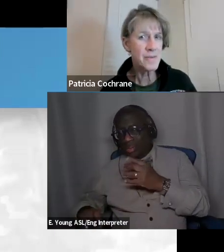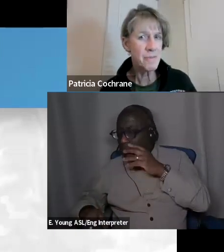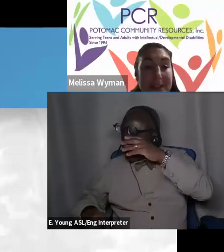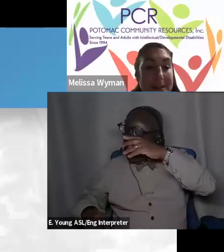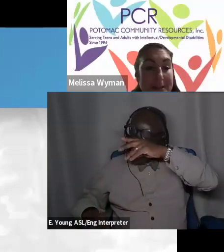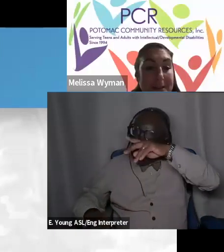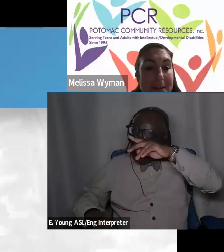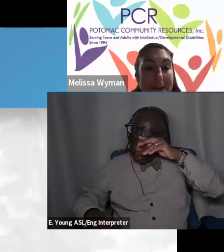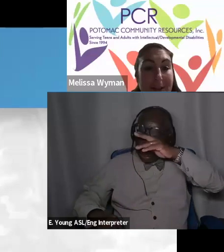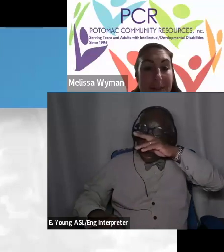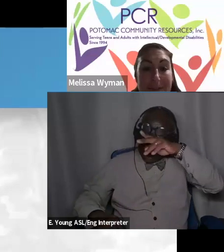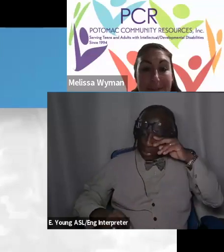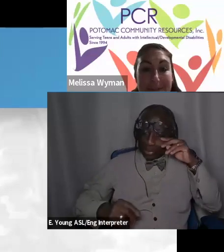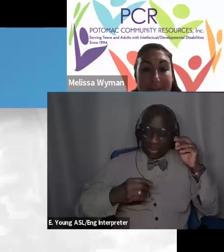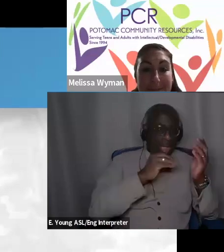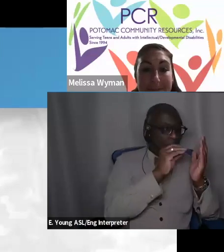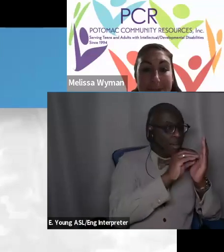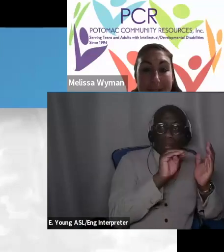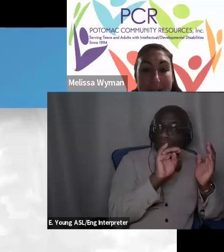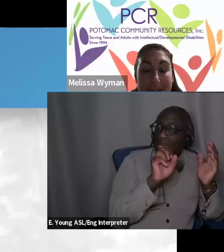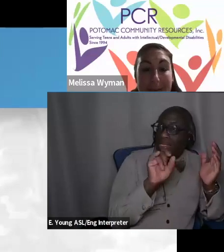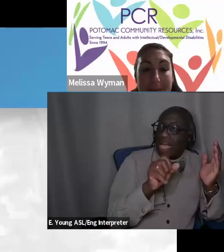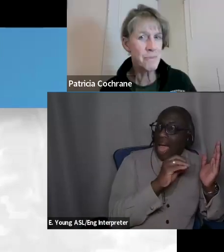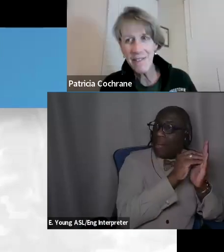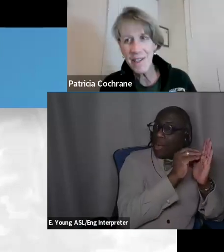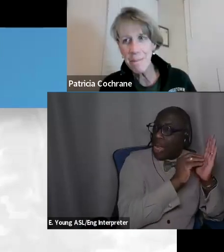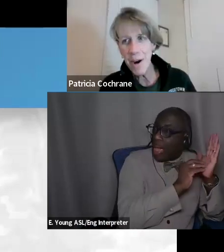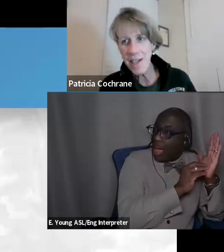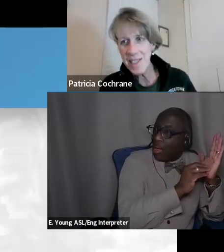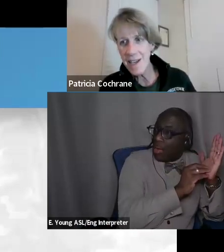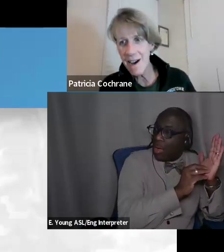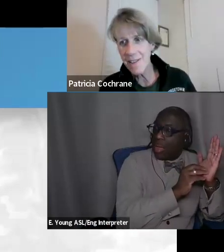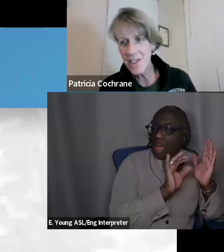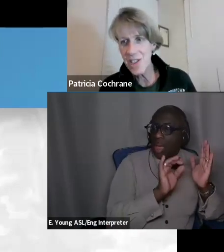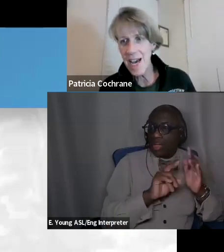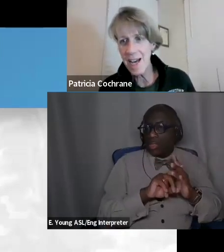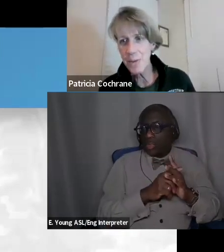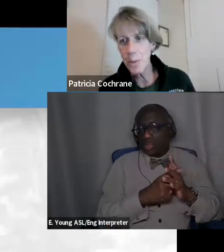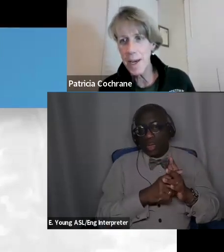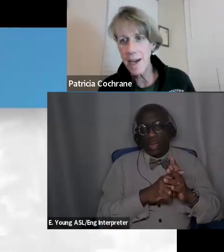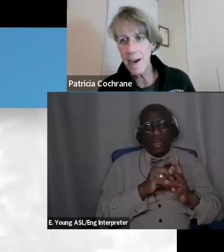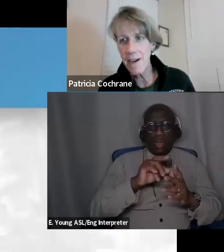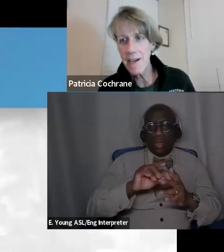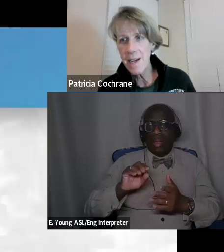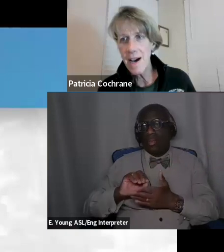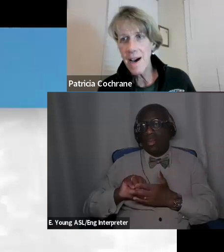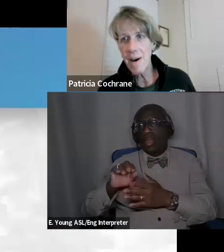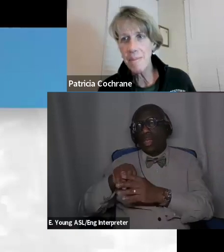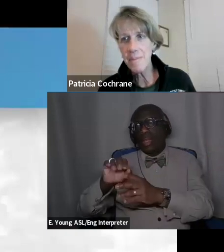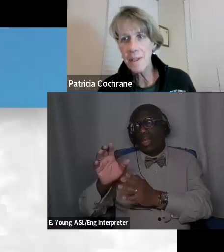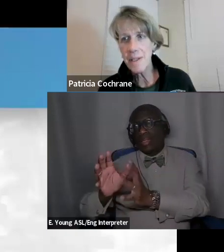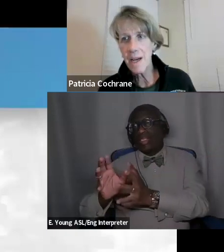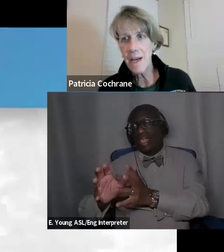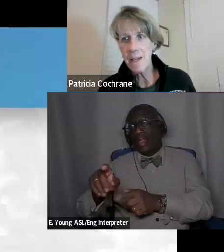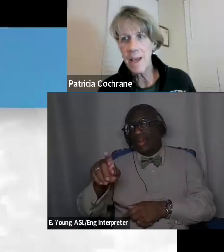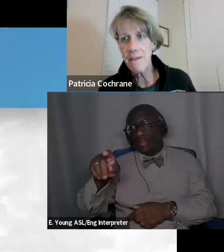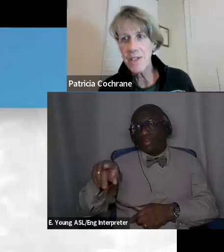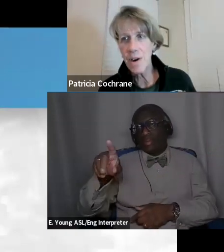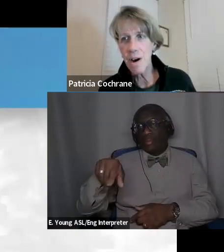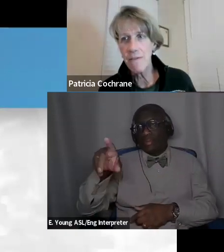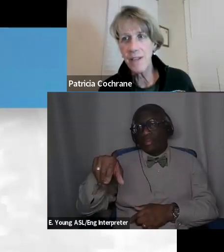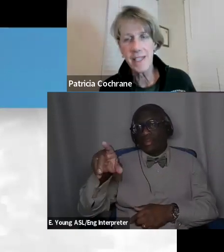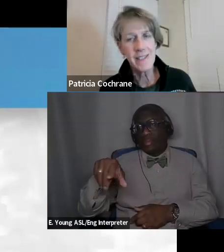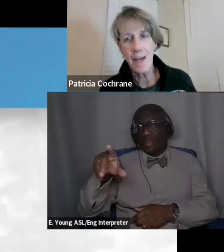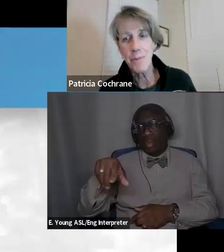Oh, perfect. Most of them. So I can start, and then I have it marked on the chat where I